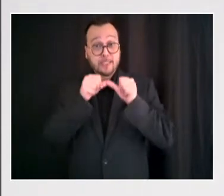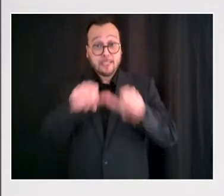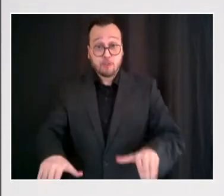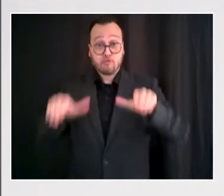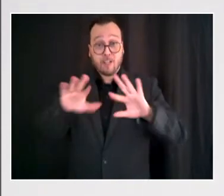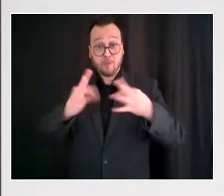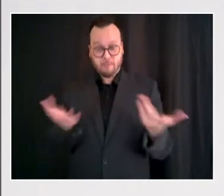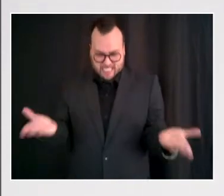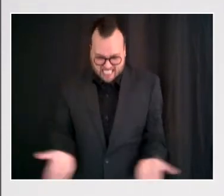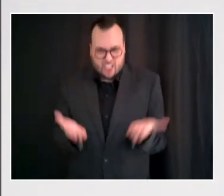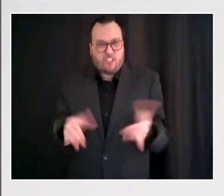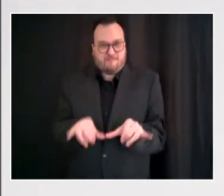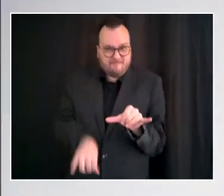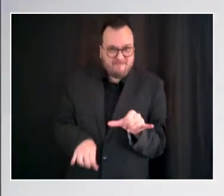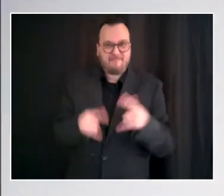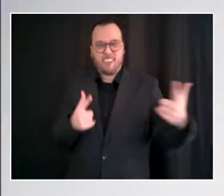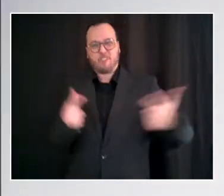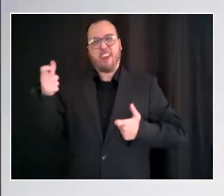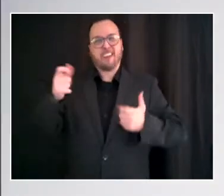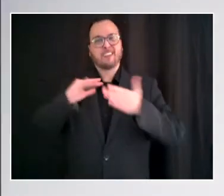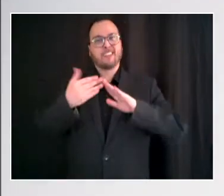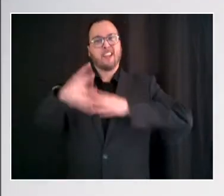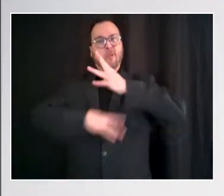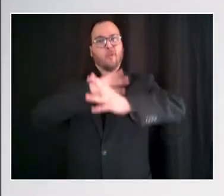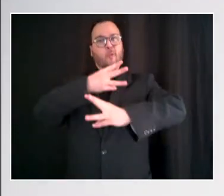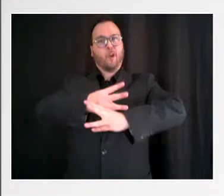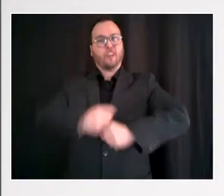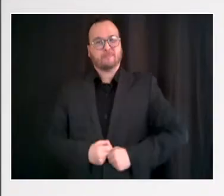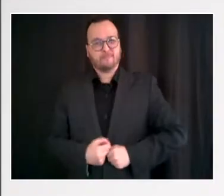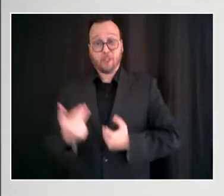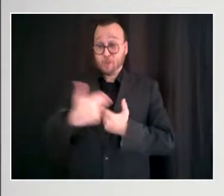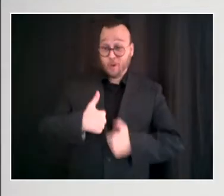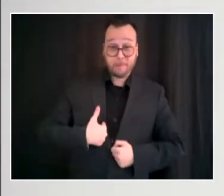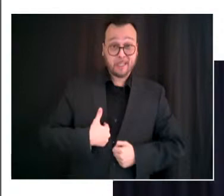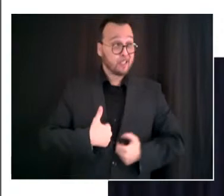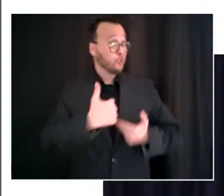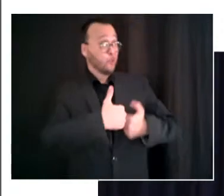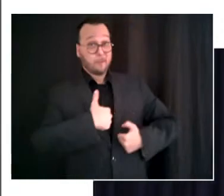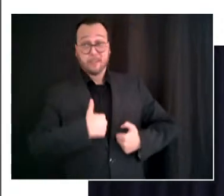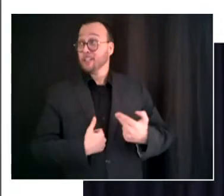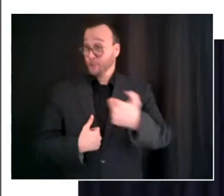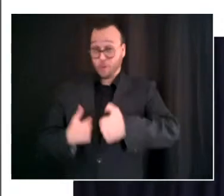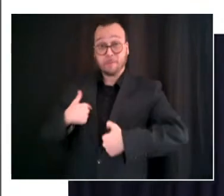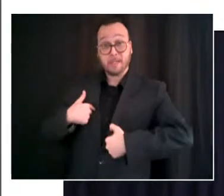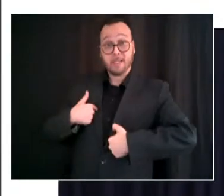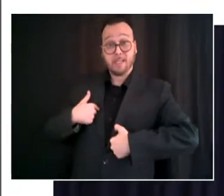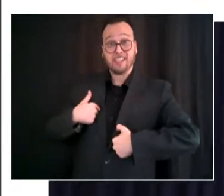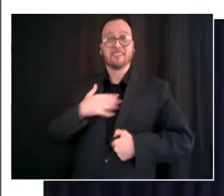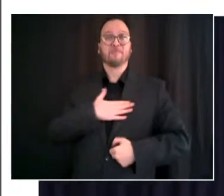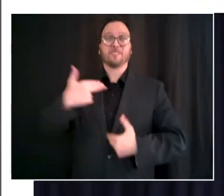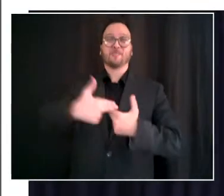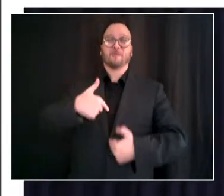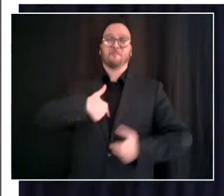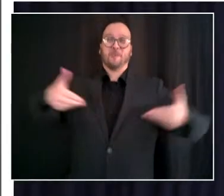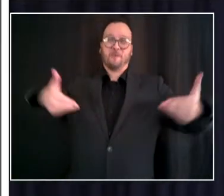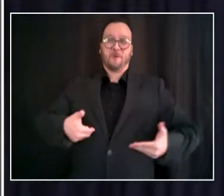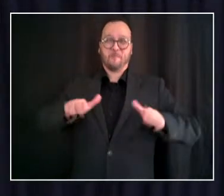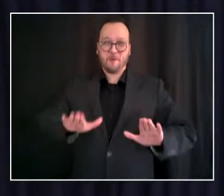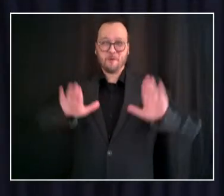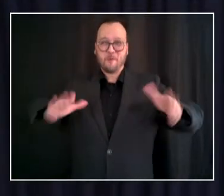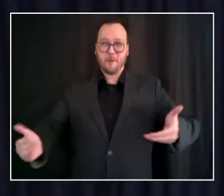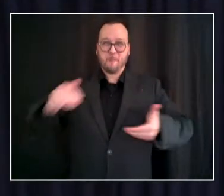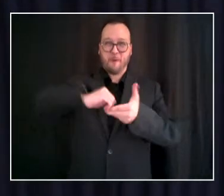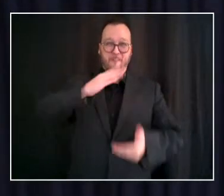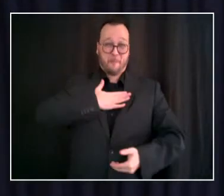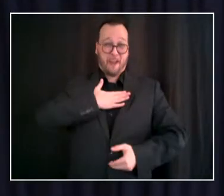in the greatest city in the world. So join me. Join me. Join me. Join me. Please join me in welcoming a great partner of mine in government,